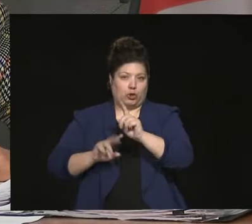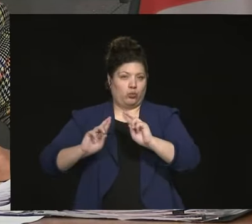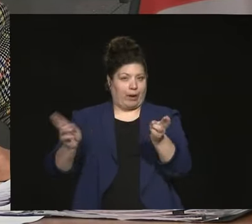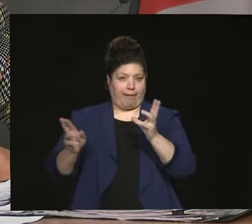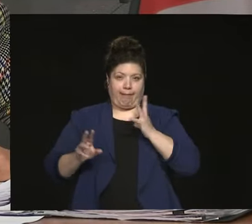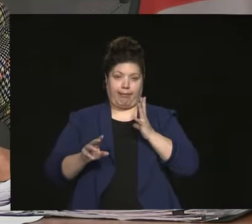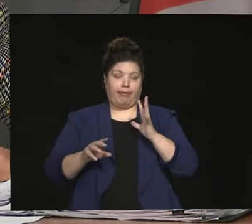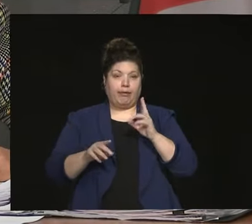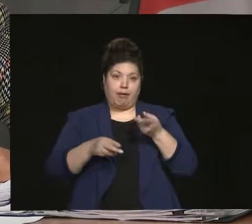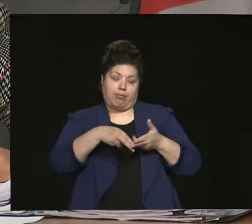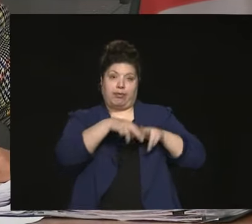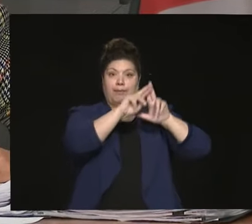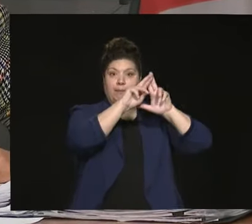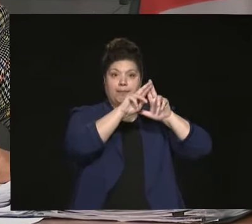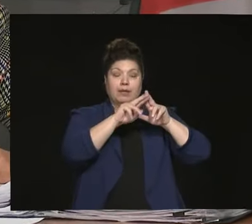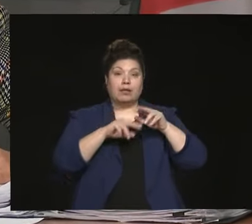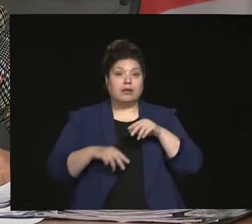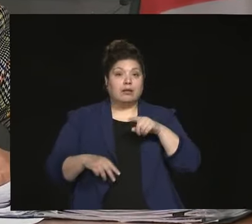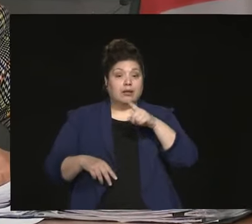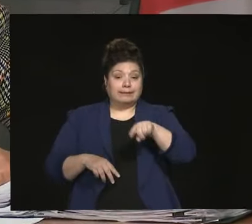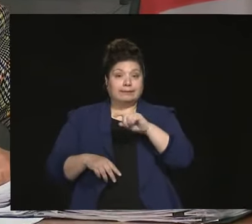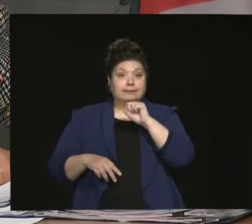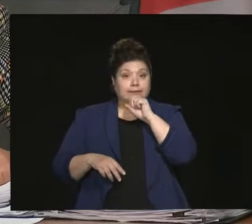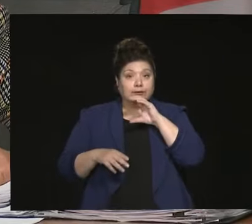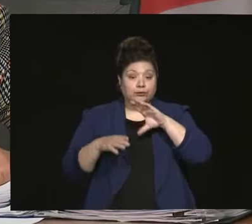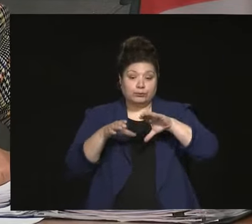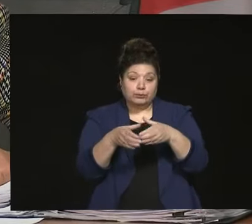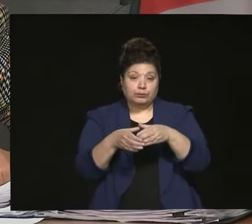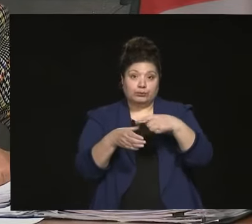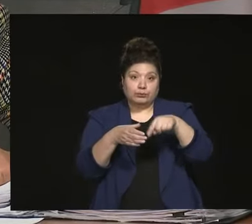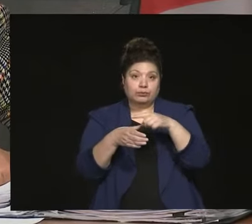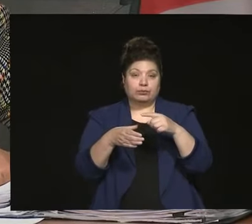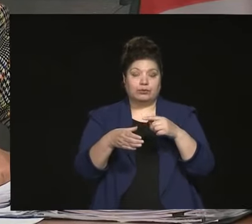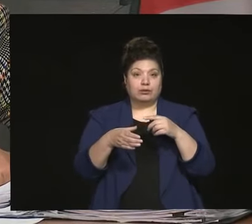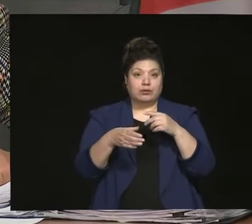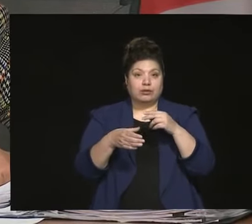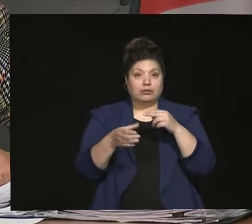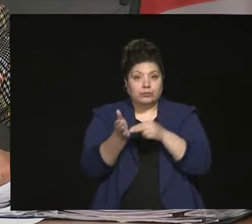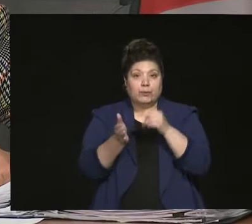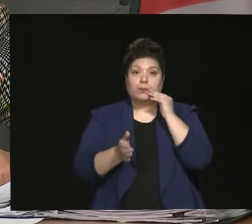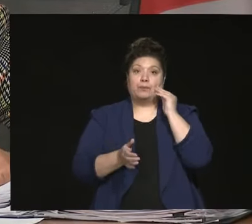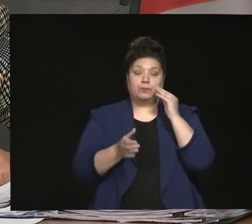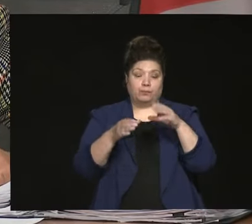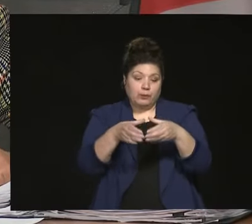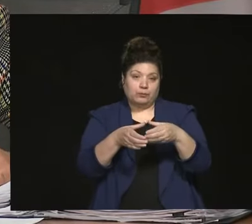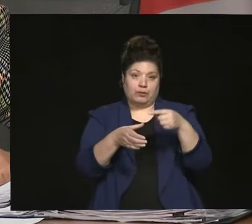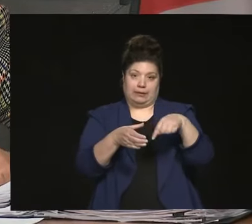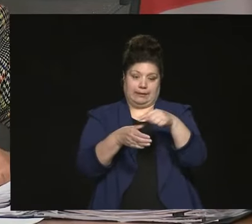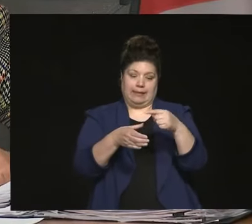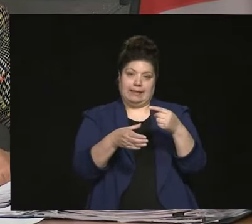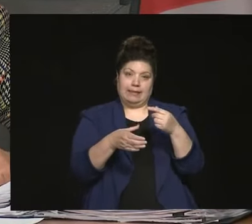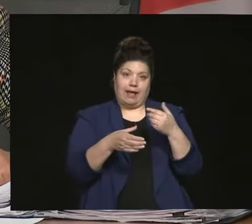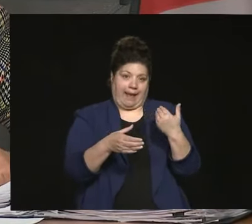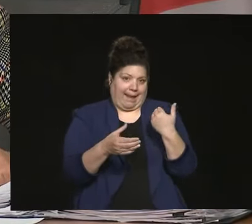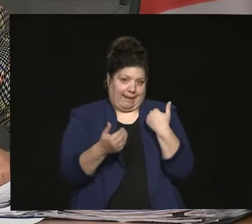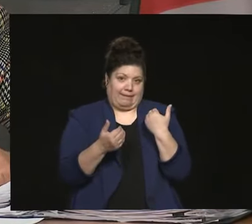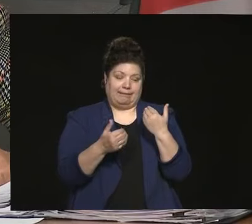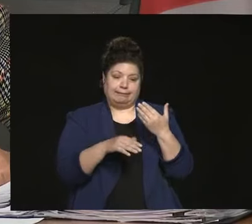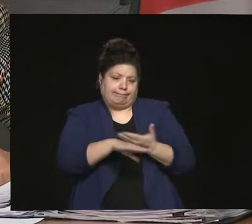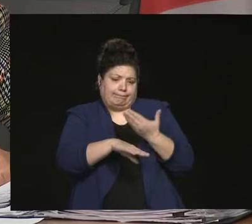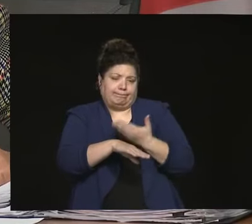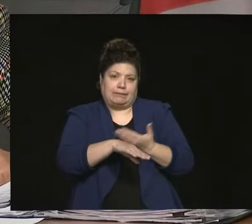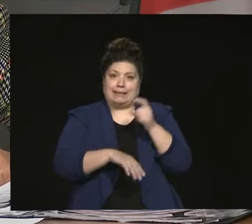I think there's a ways to go in ensuring every one of these places and seniors' homes have the necessary